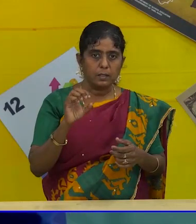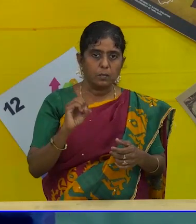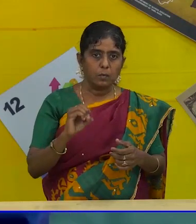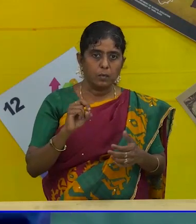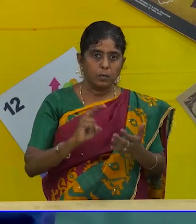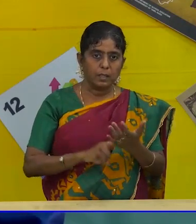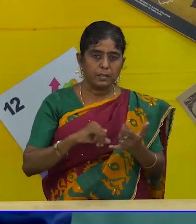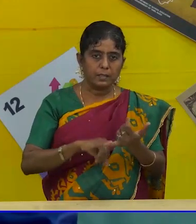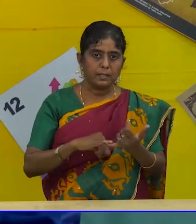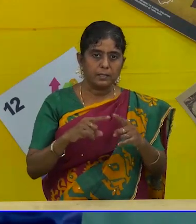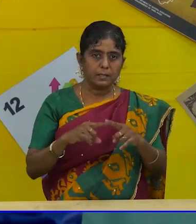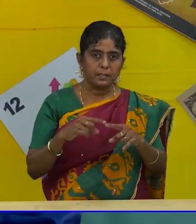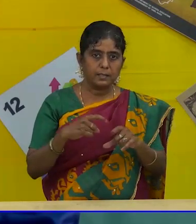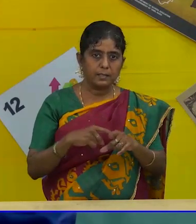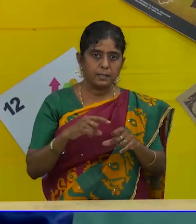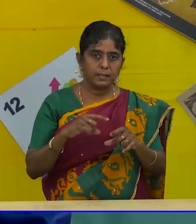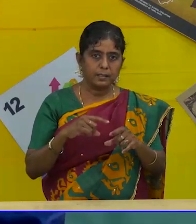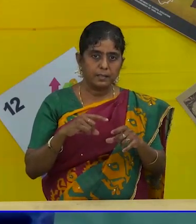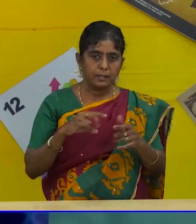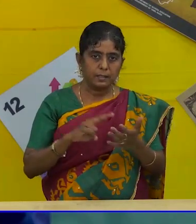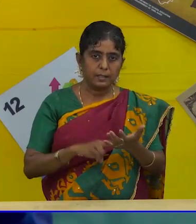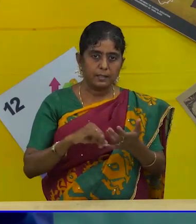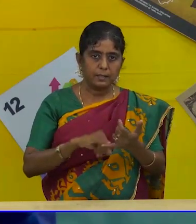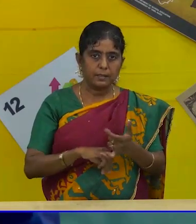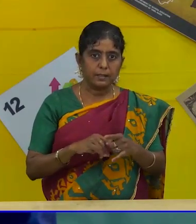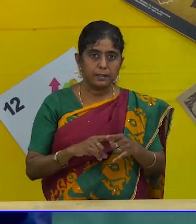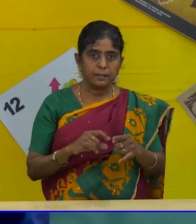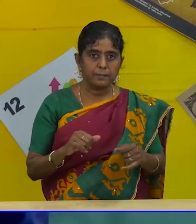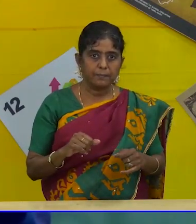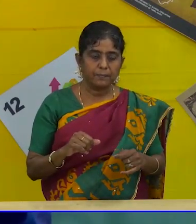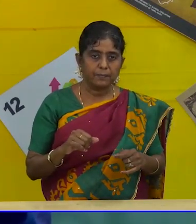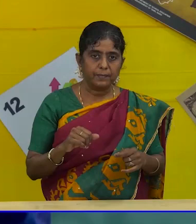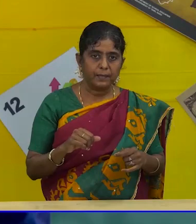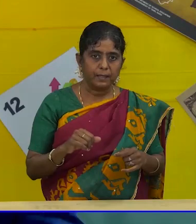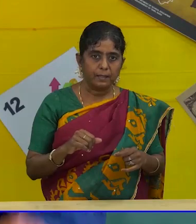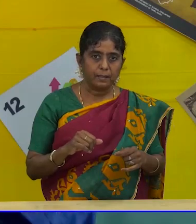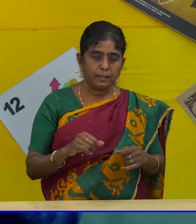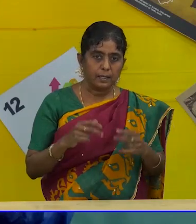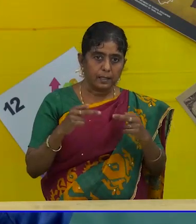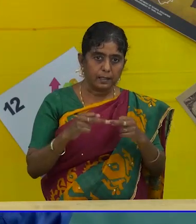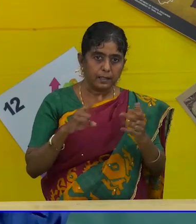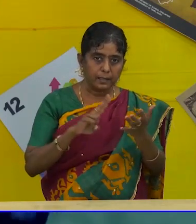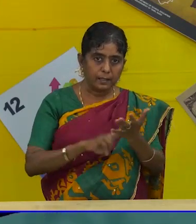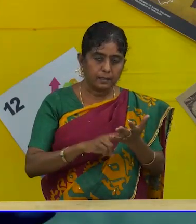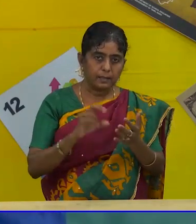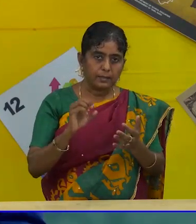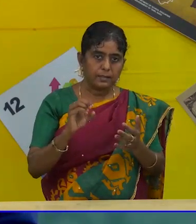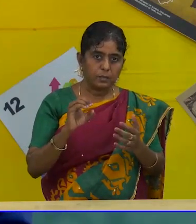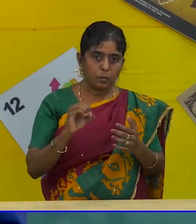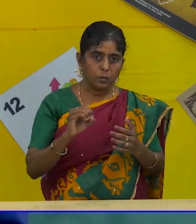If the system doesn't have a solution, no solution, that system is called inconsistent.